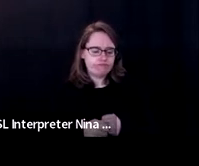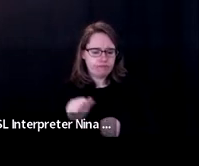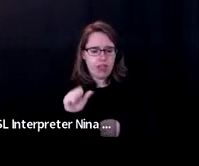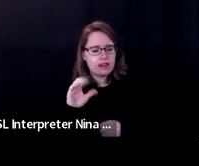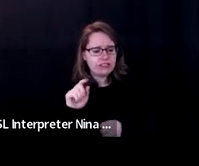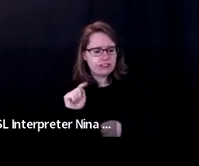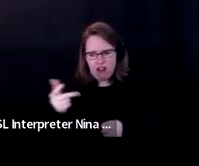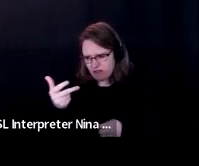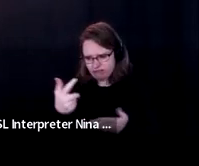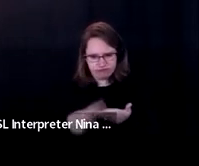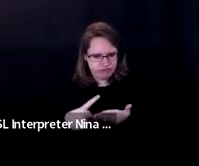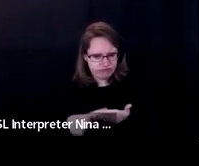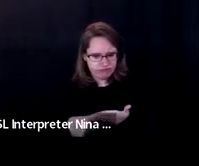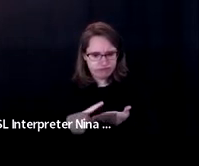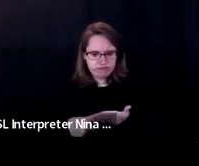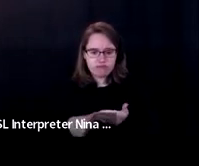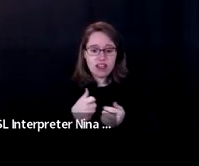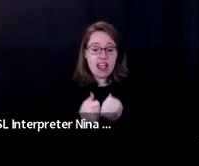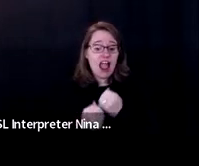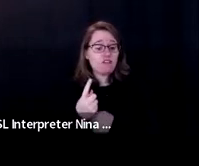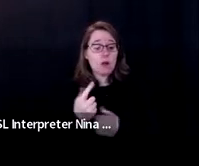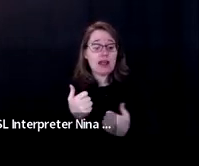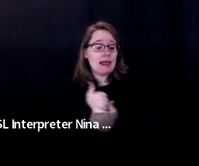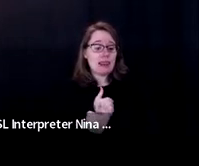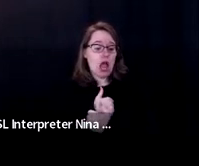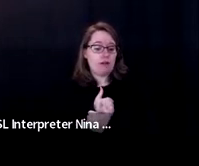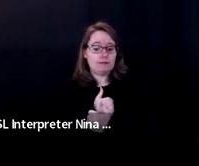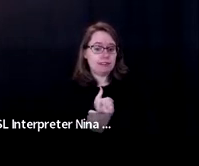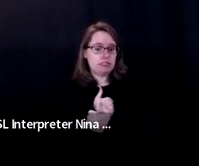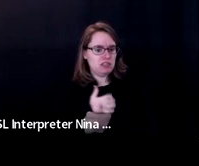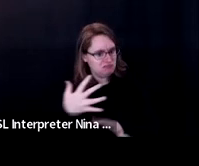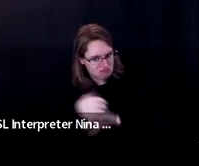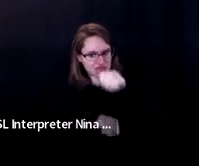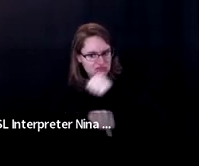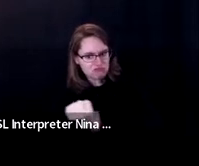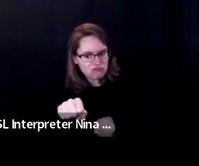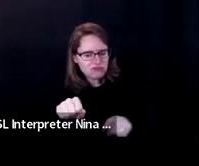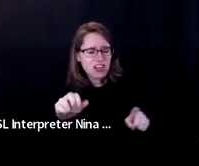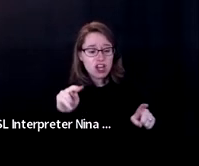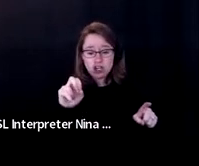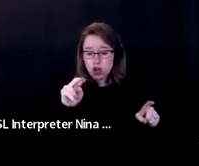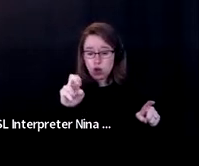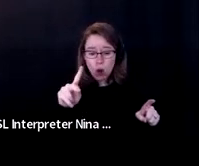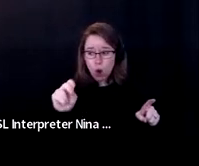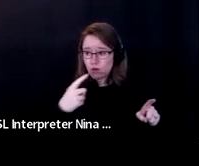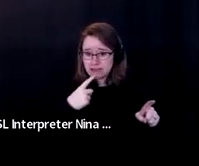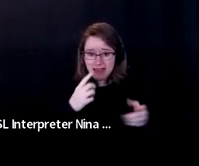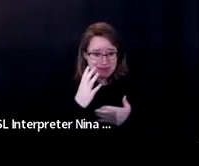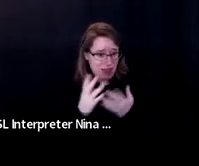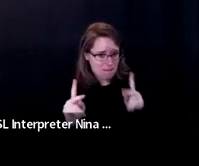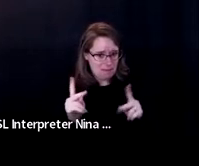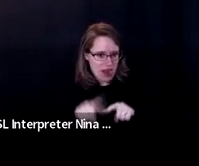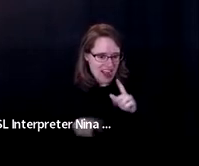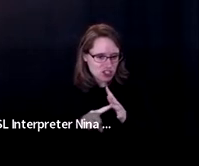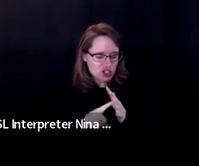of, everyone loves the phrase, pull yourself up by your bootstraps, but Nanoko pointed out some people don't even have boots. So like, what is the sort